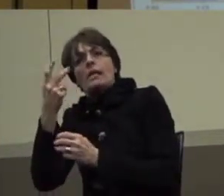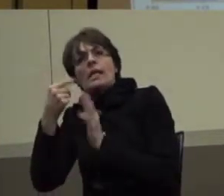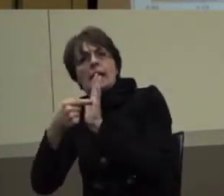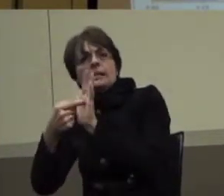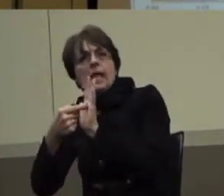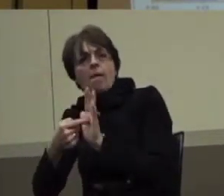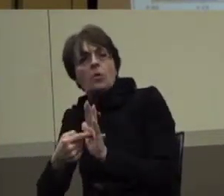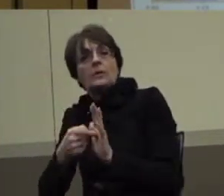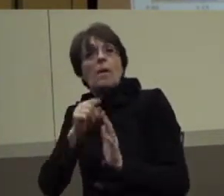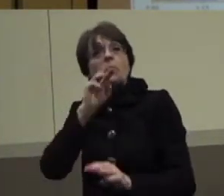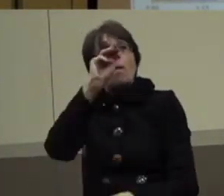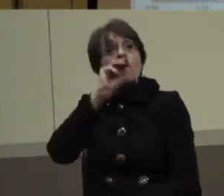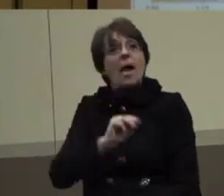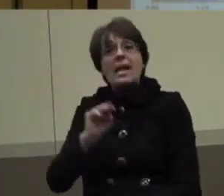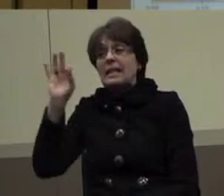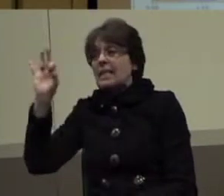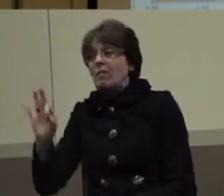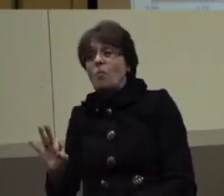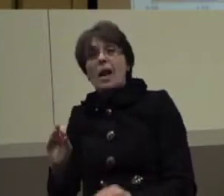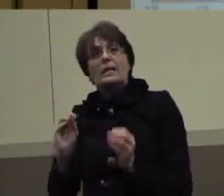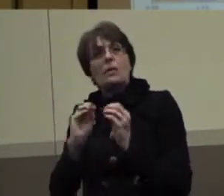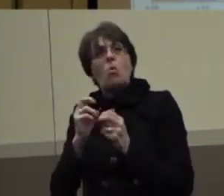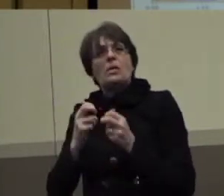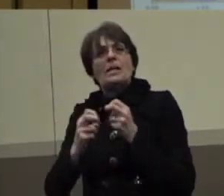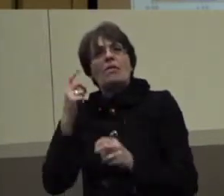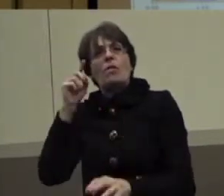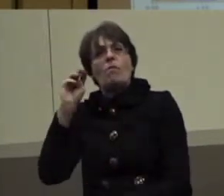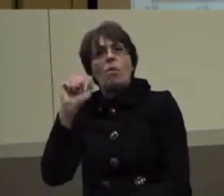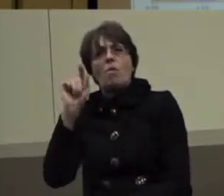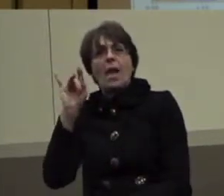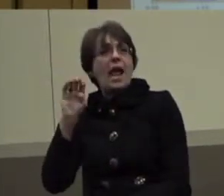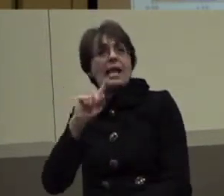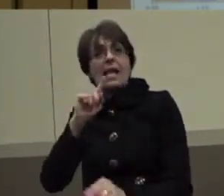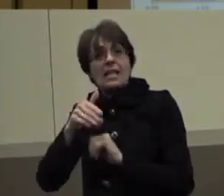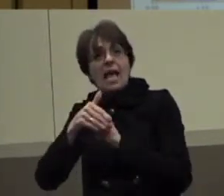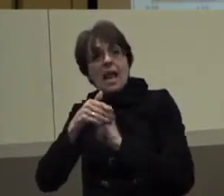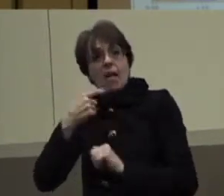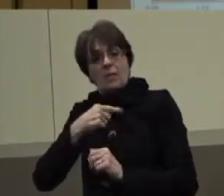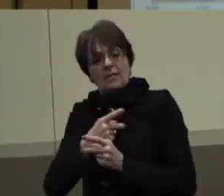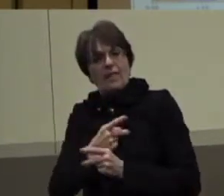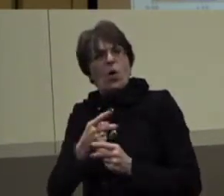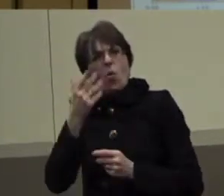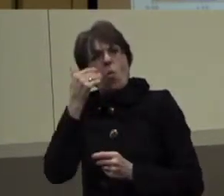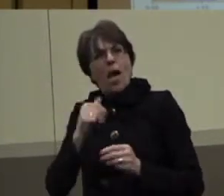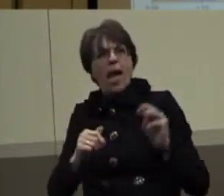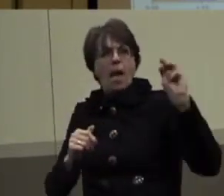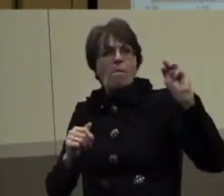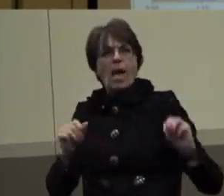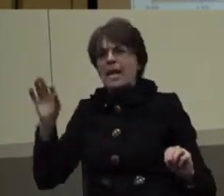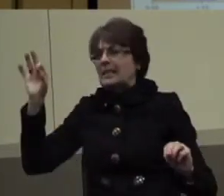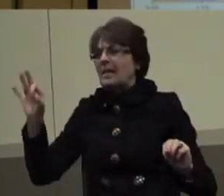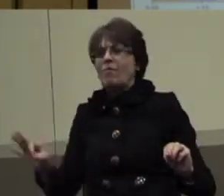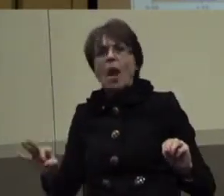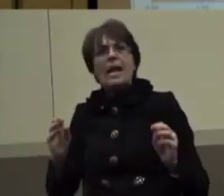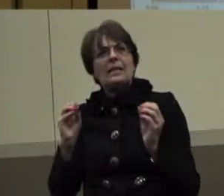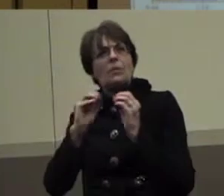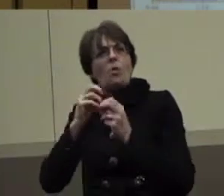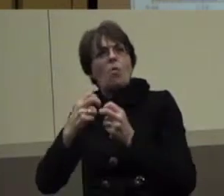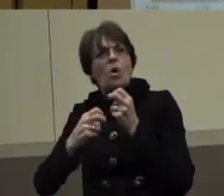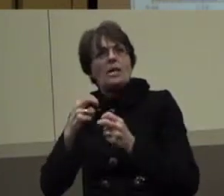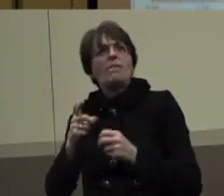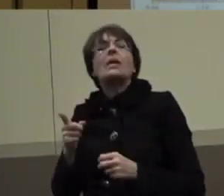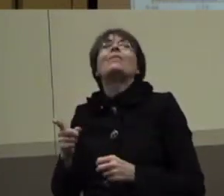Mondays and Fridays are more difficult for Maddie, and what that helped us do was figure out why Mondays and Fridays were more difficult for Maddie. And it